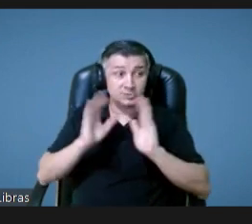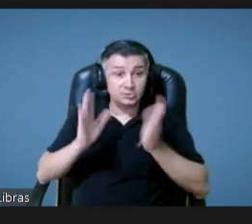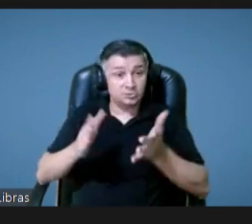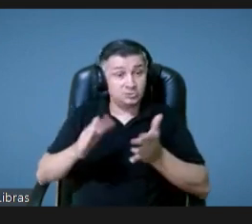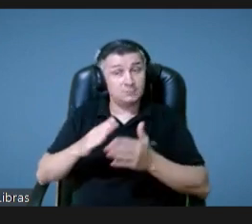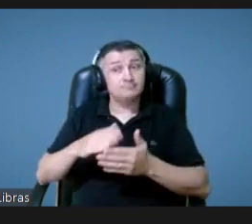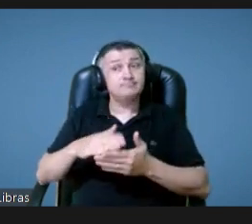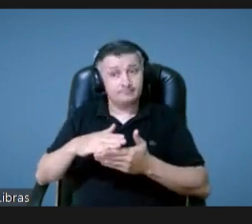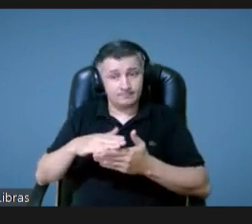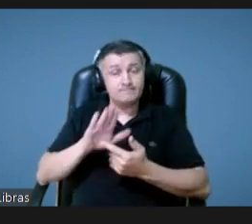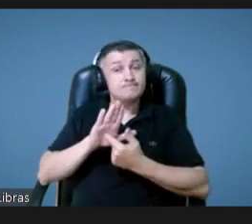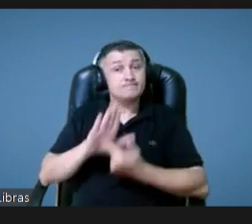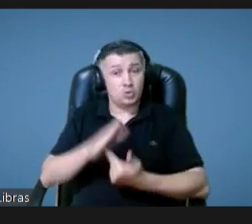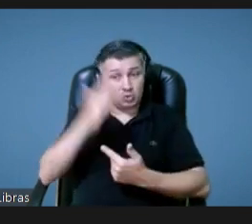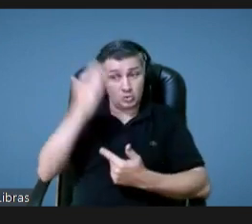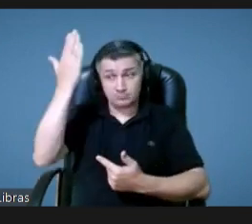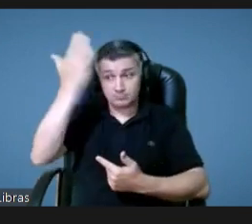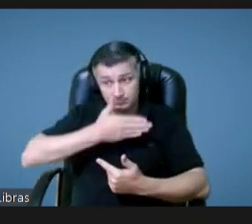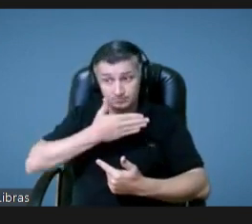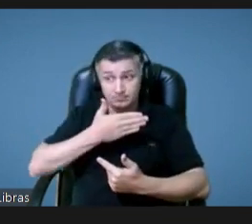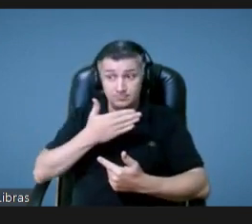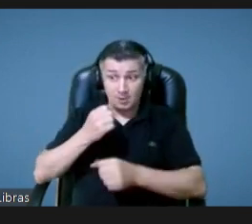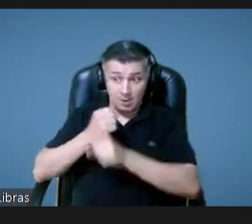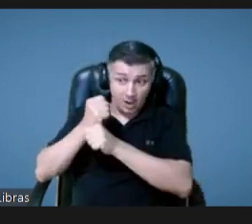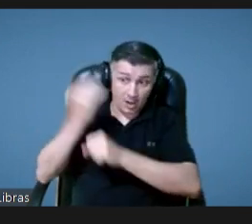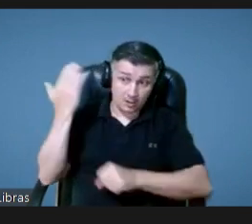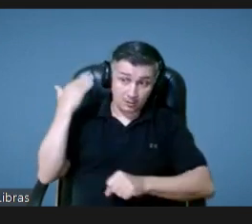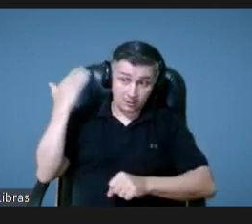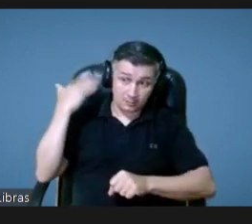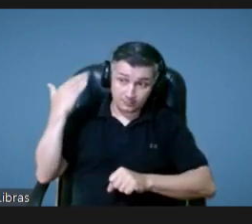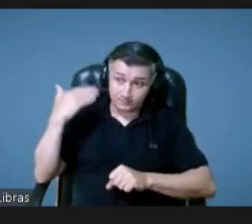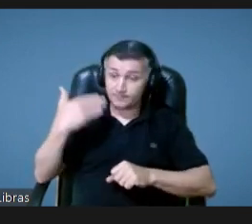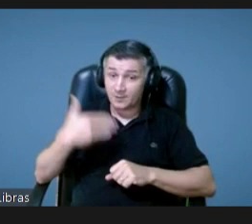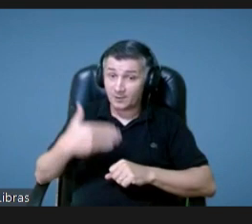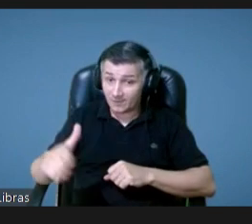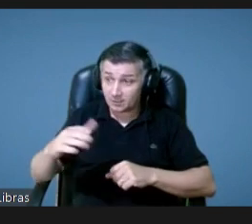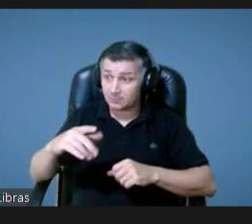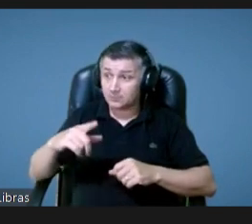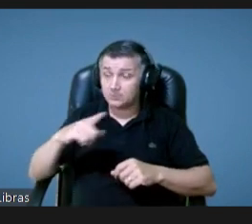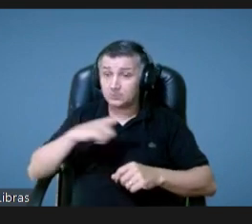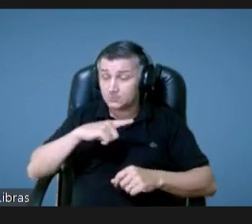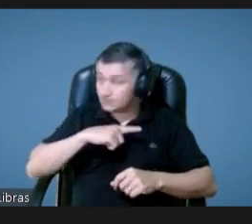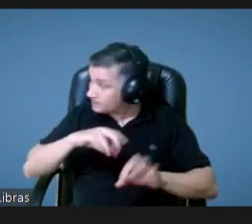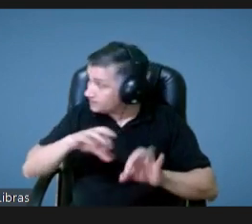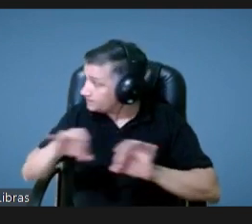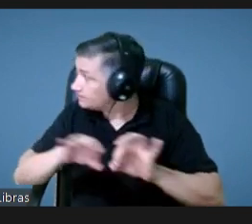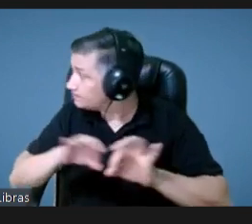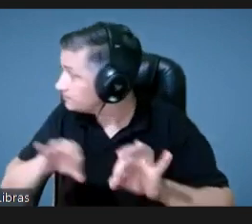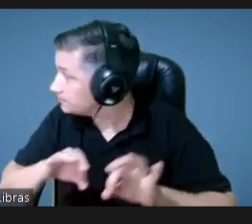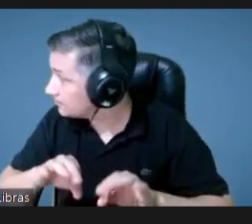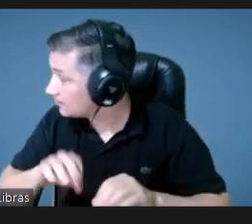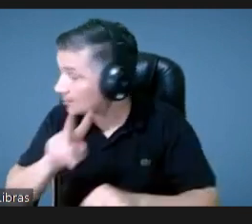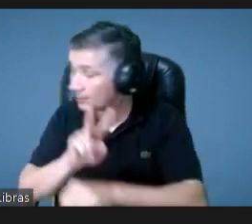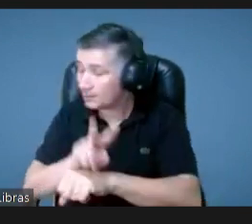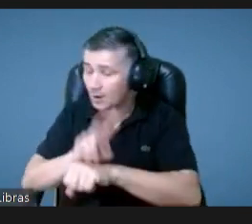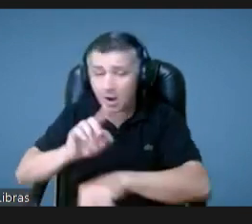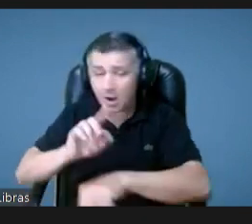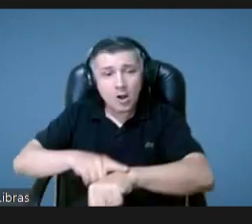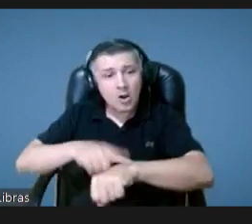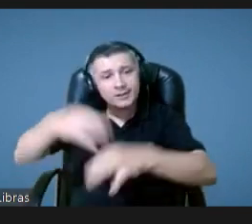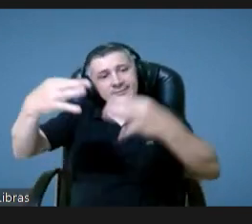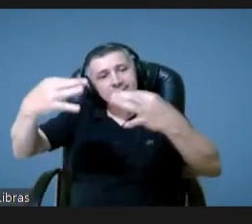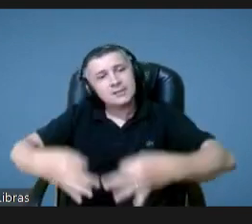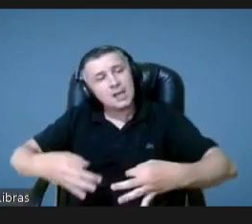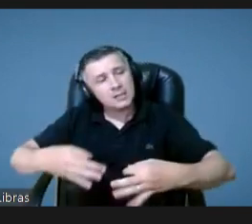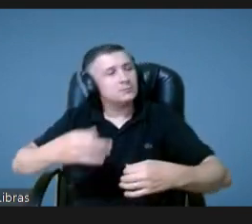As a company, we have demonstrated in previous years that we can keep cool